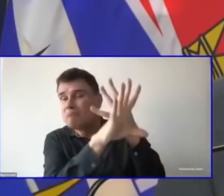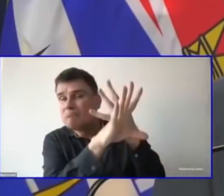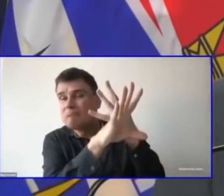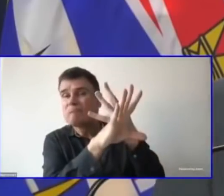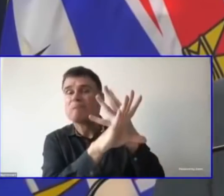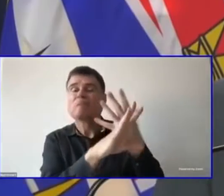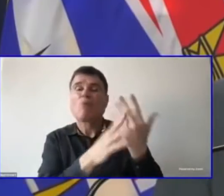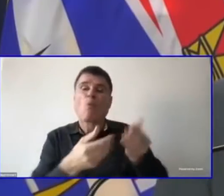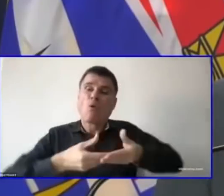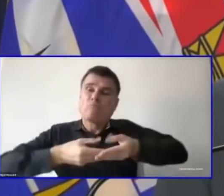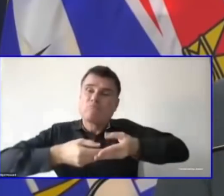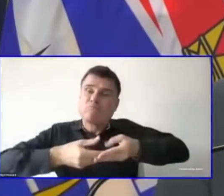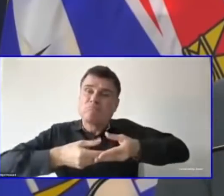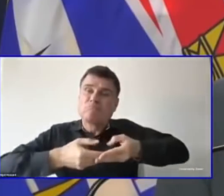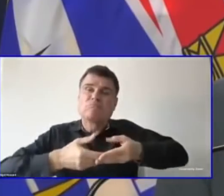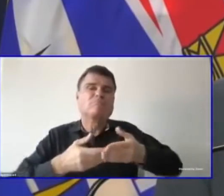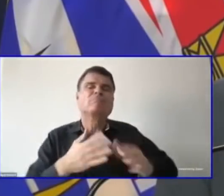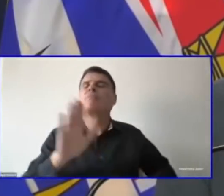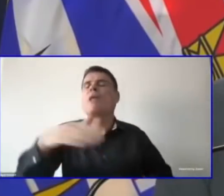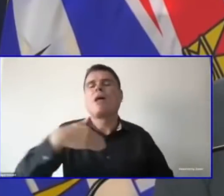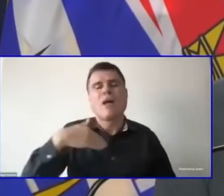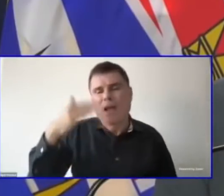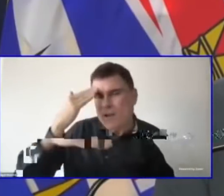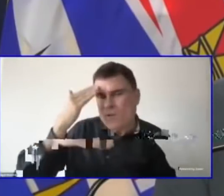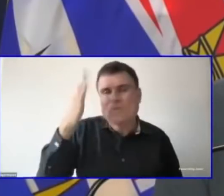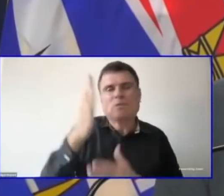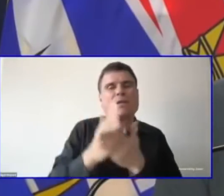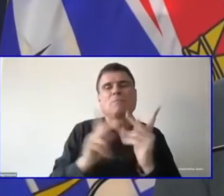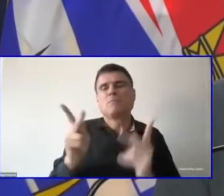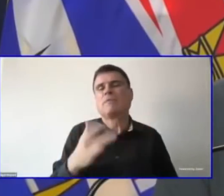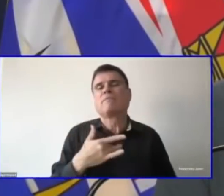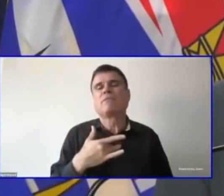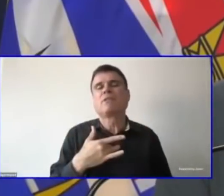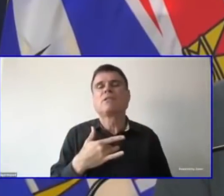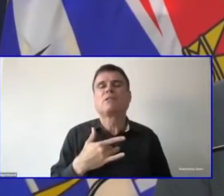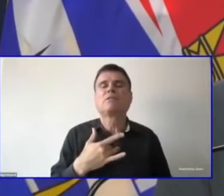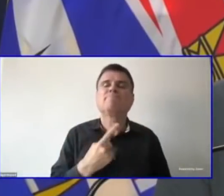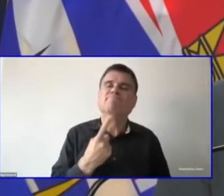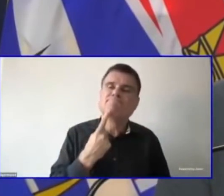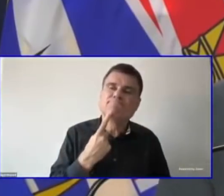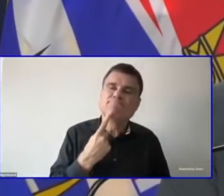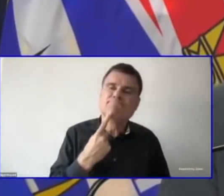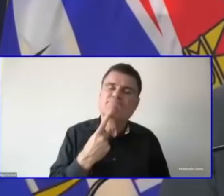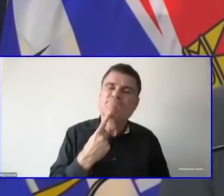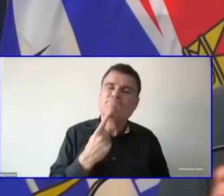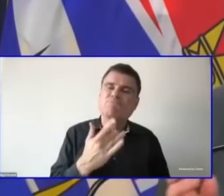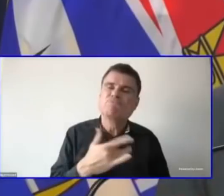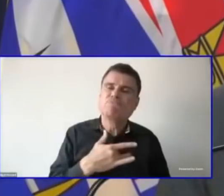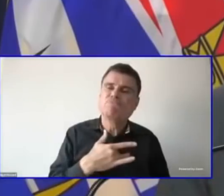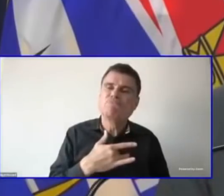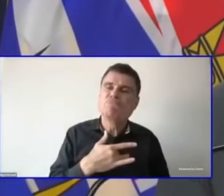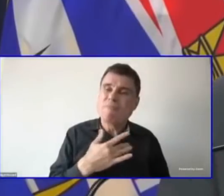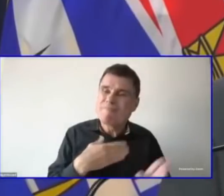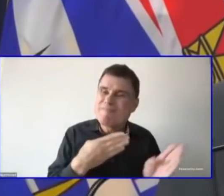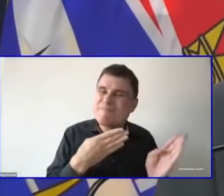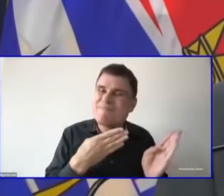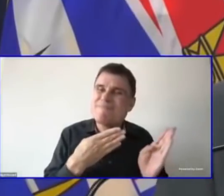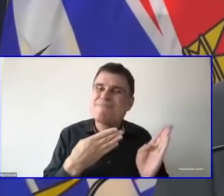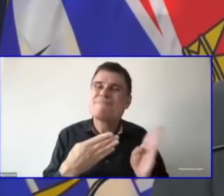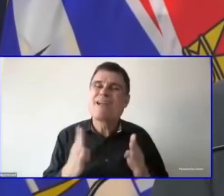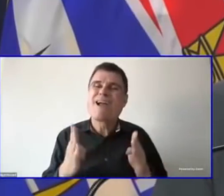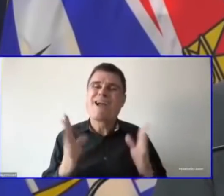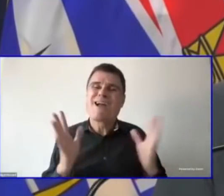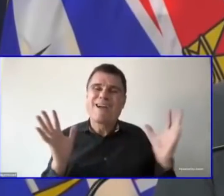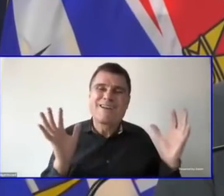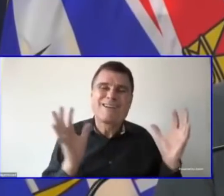will get you through this period of time. And I know that means for some people, disappointingly, you're going to have to reassess your plans, do